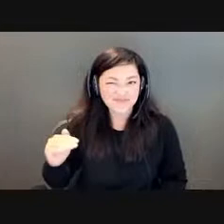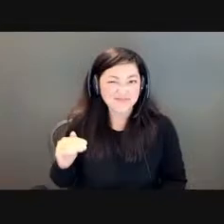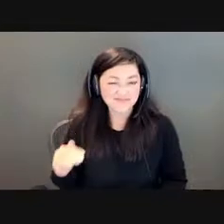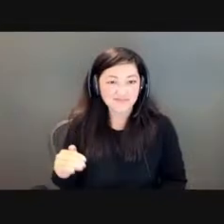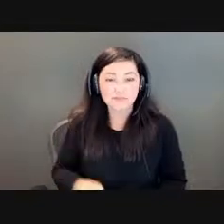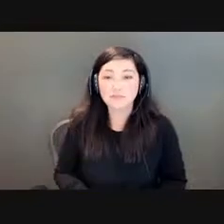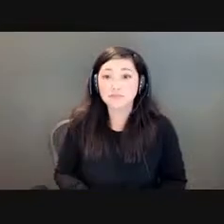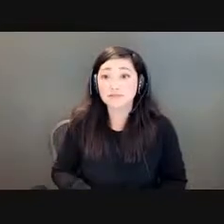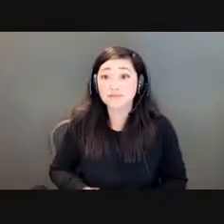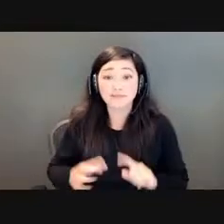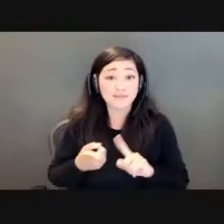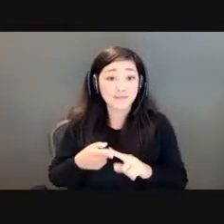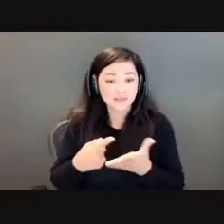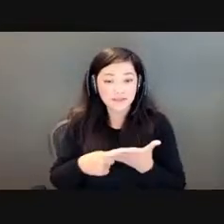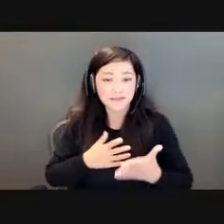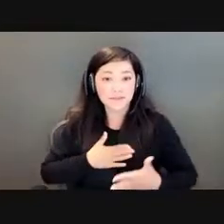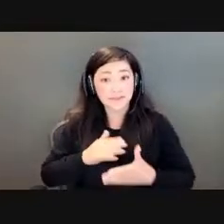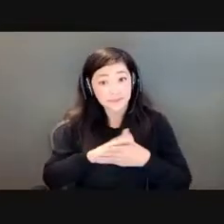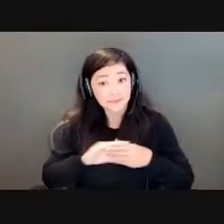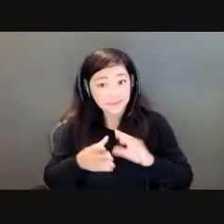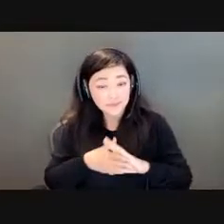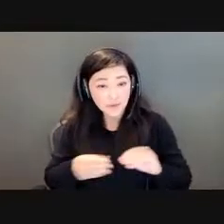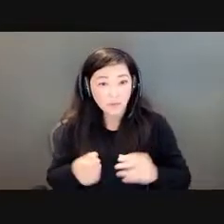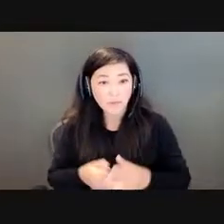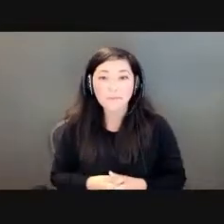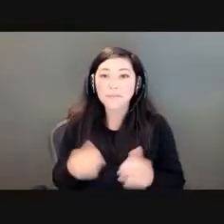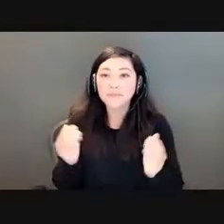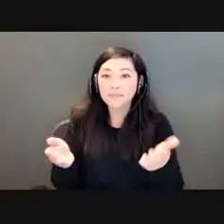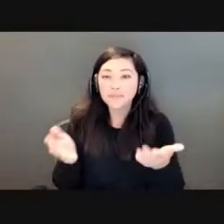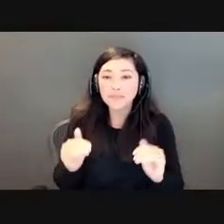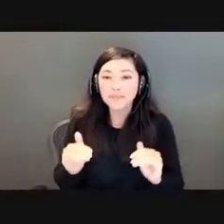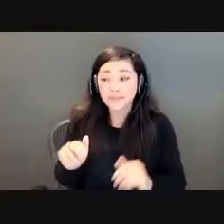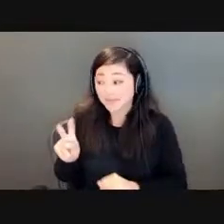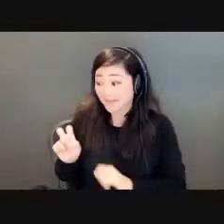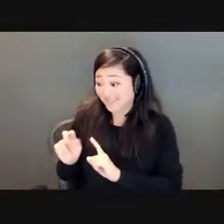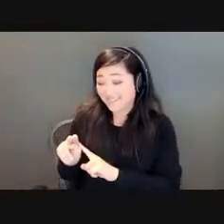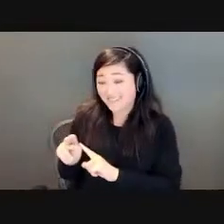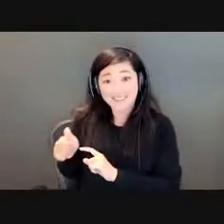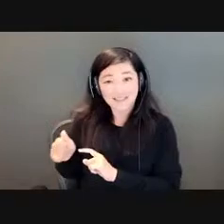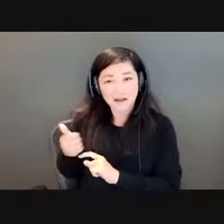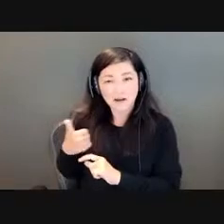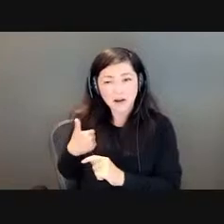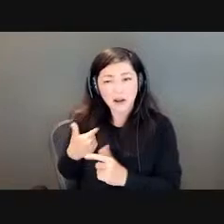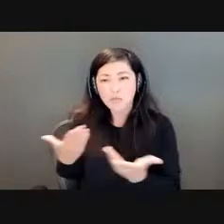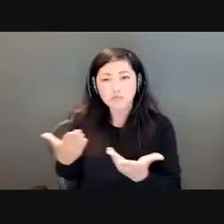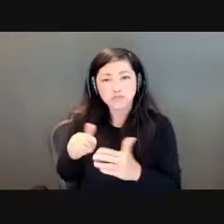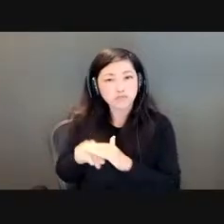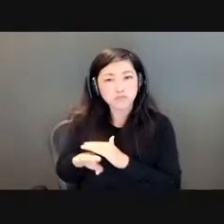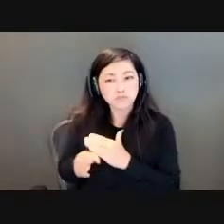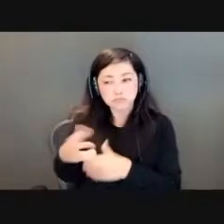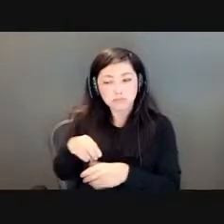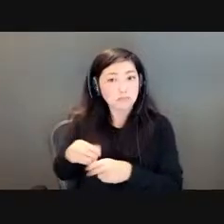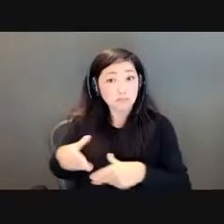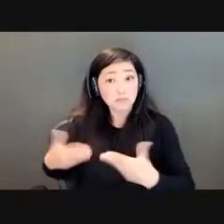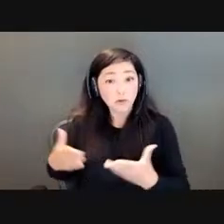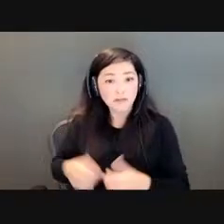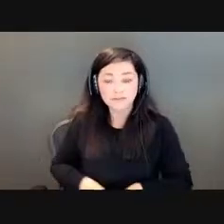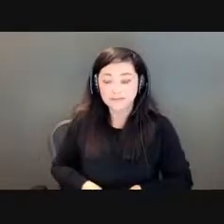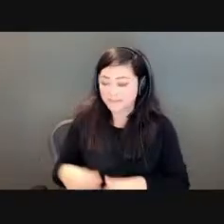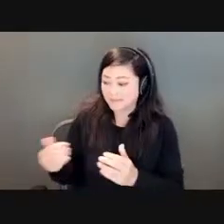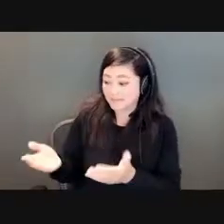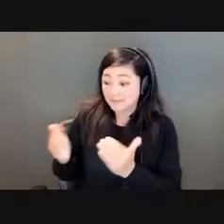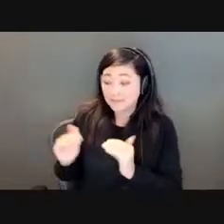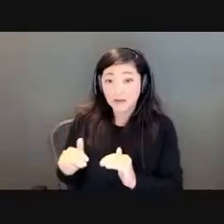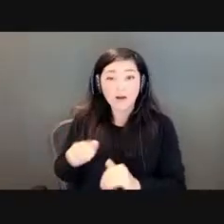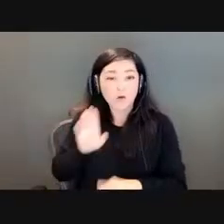talk about my story. Then we're going to talk about accessible features in my van. Then I'll go into how van life has changed